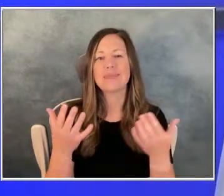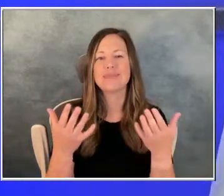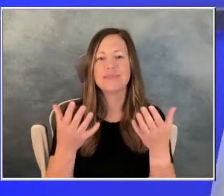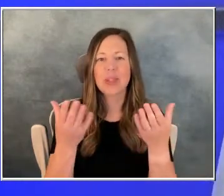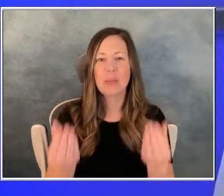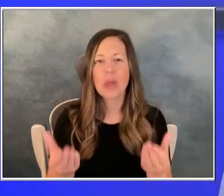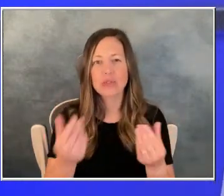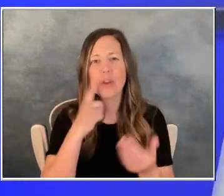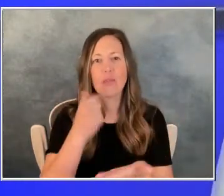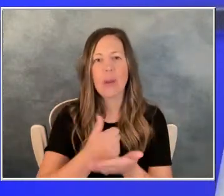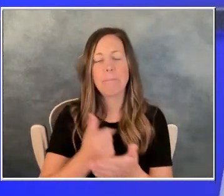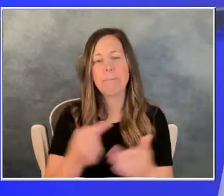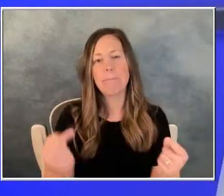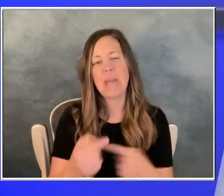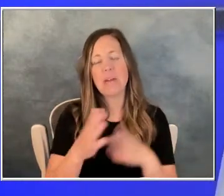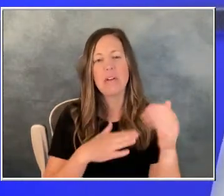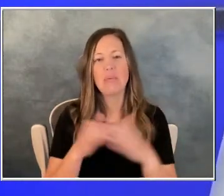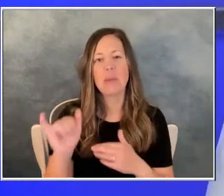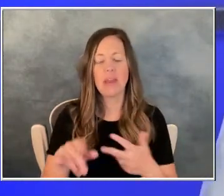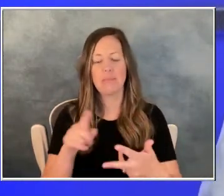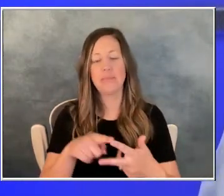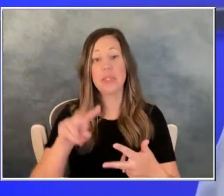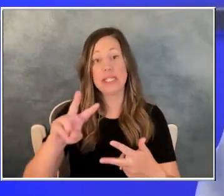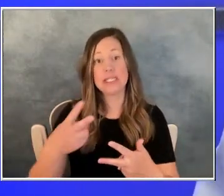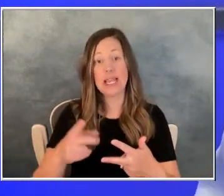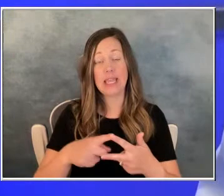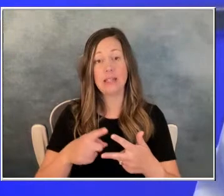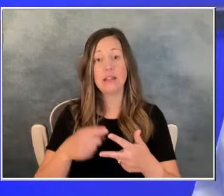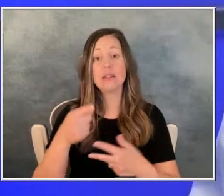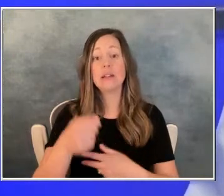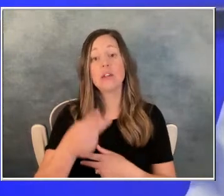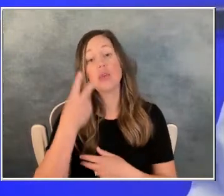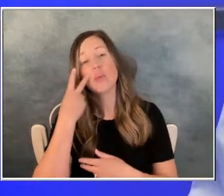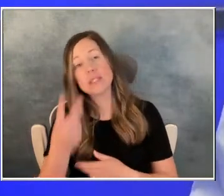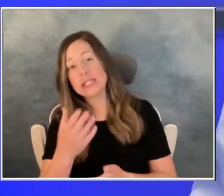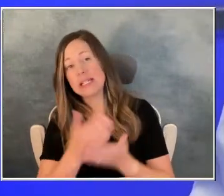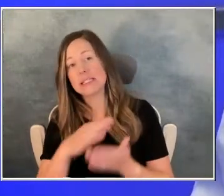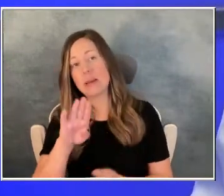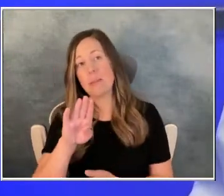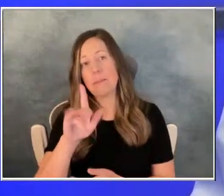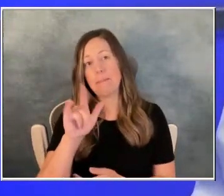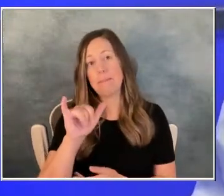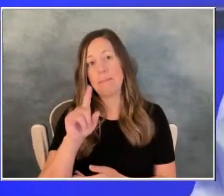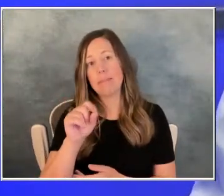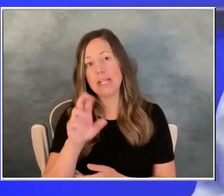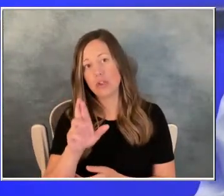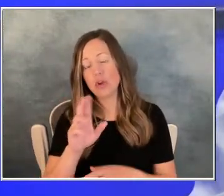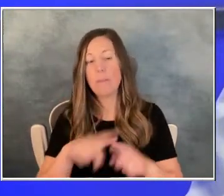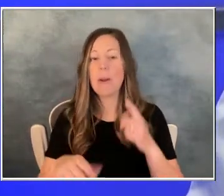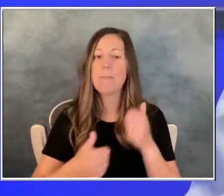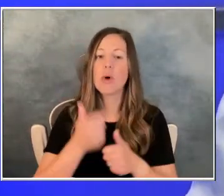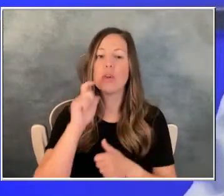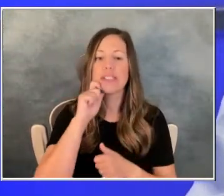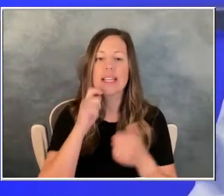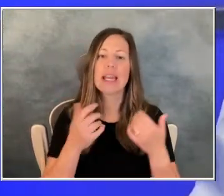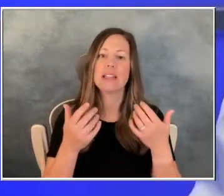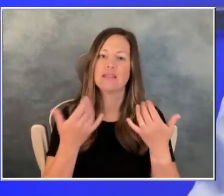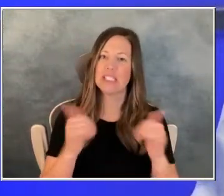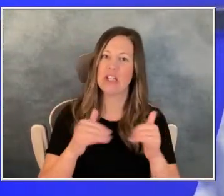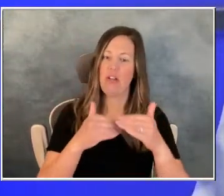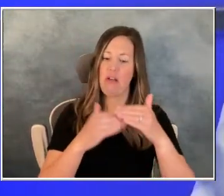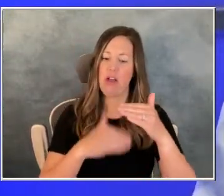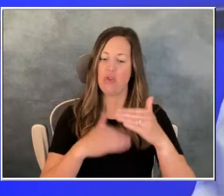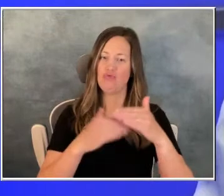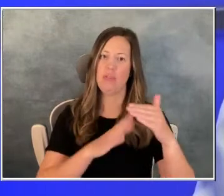and comfort. Second-degree burns are where you end up seeing some blisters, but most of the skin is still intact underneath. And